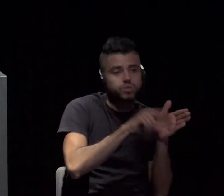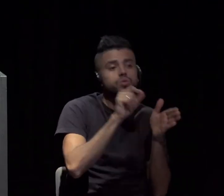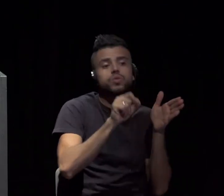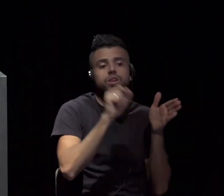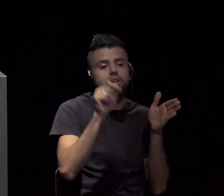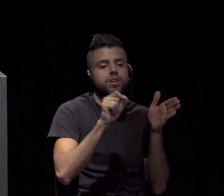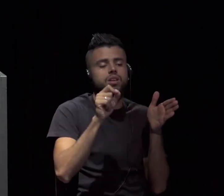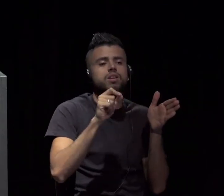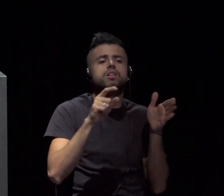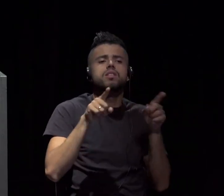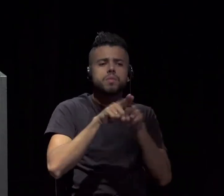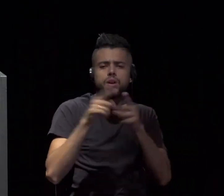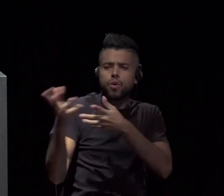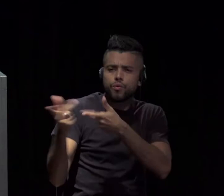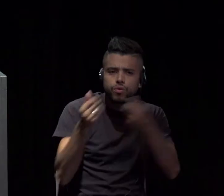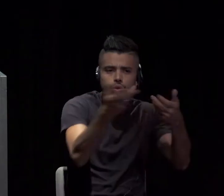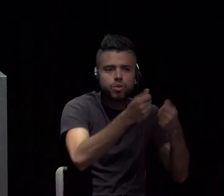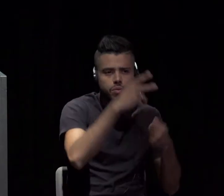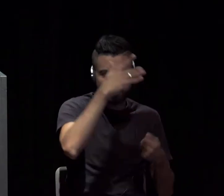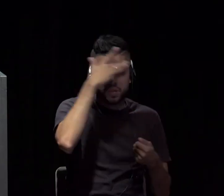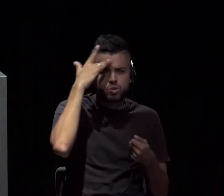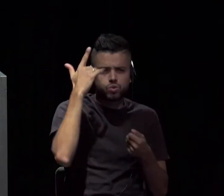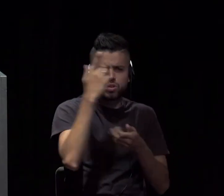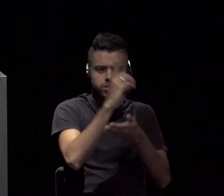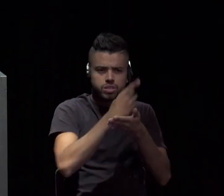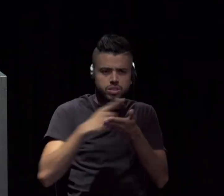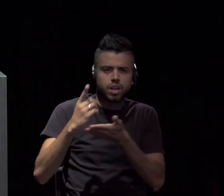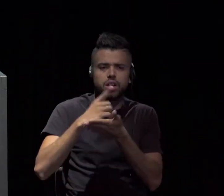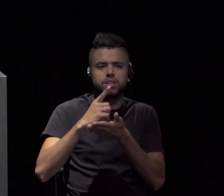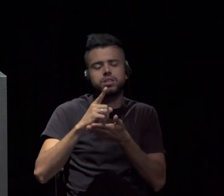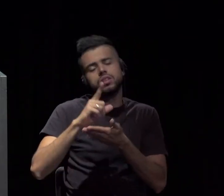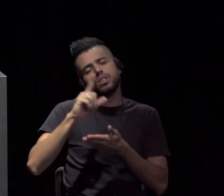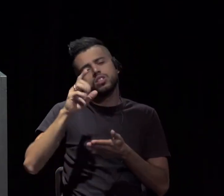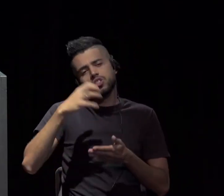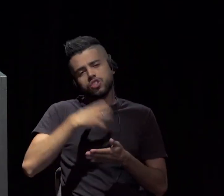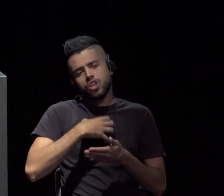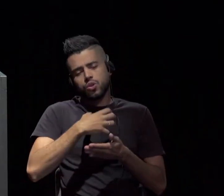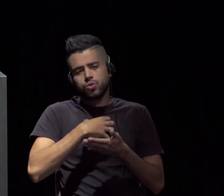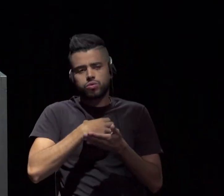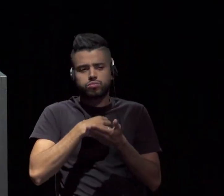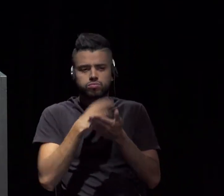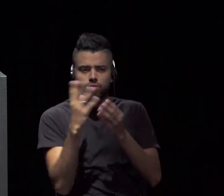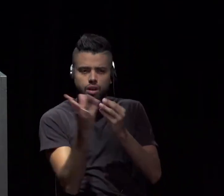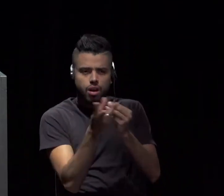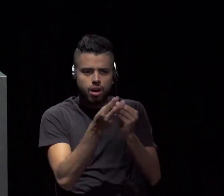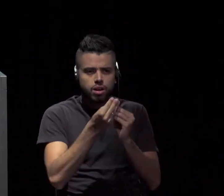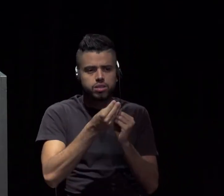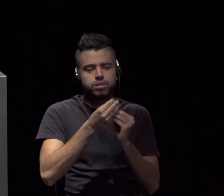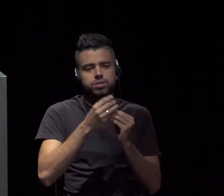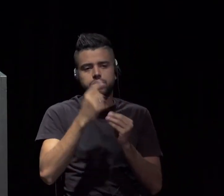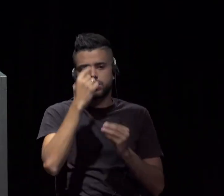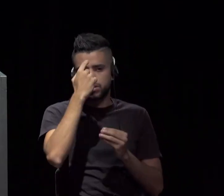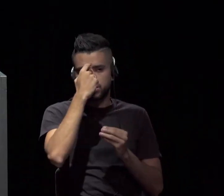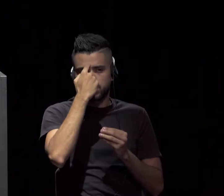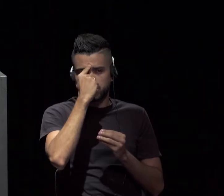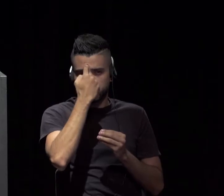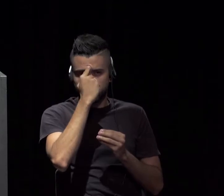design forms during the mid-1970s laid the grounds for what would become the Nsukka